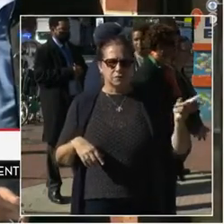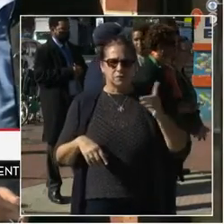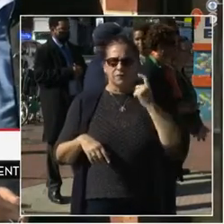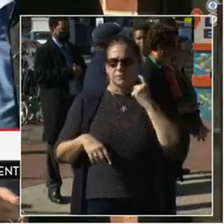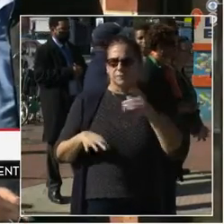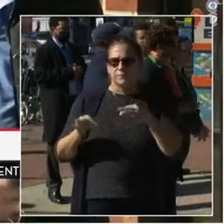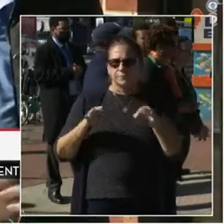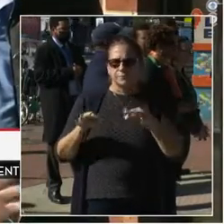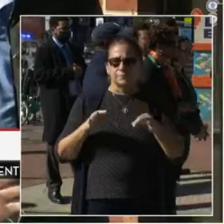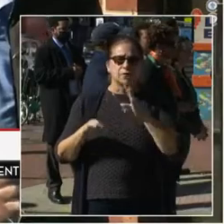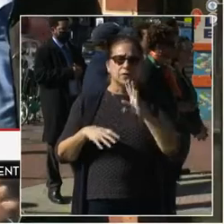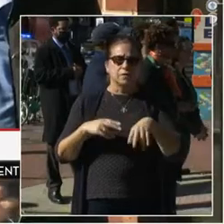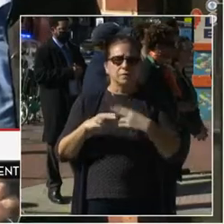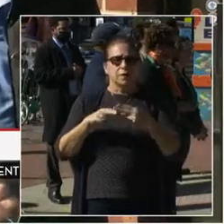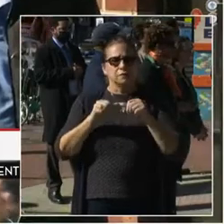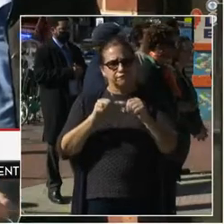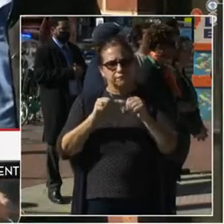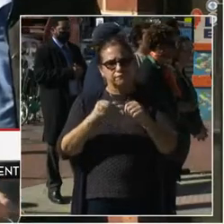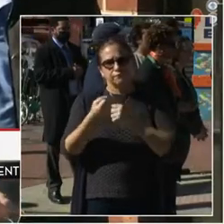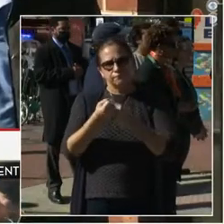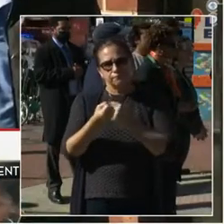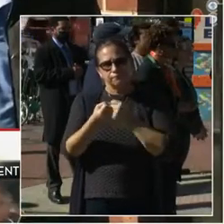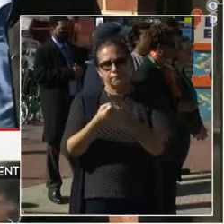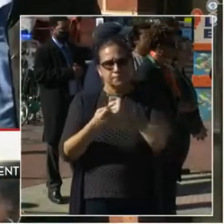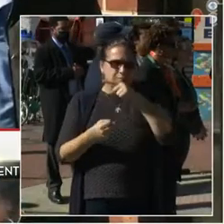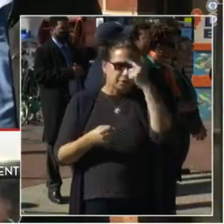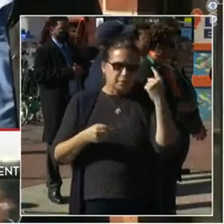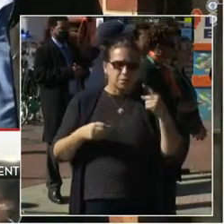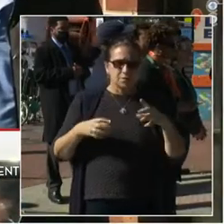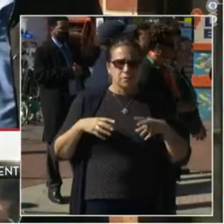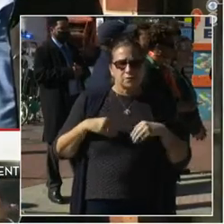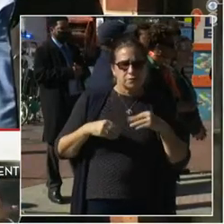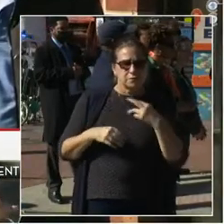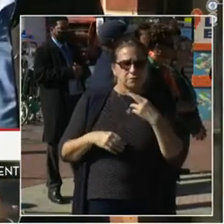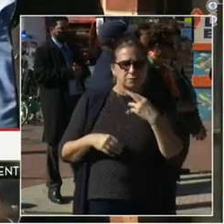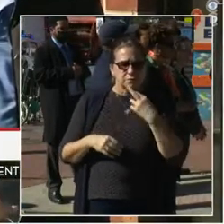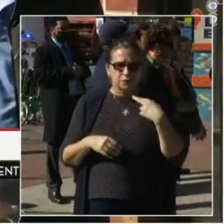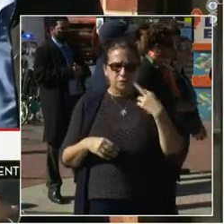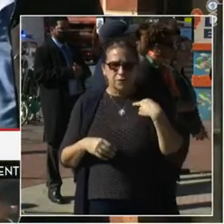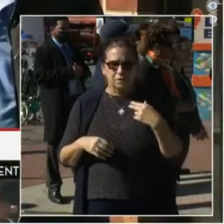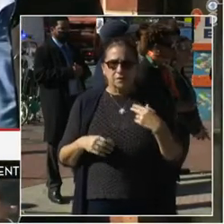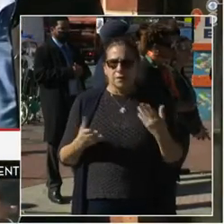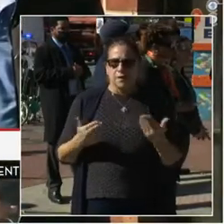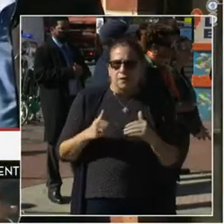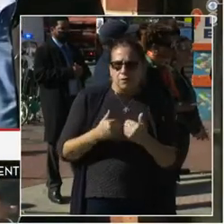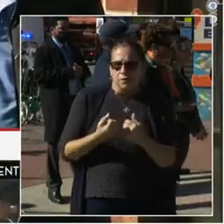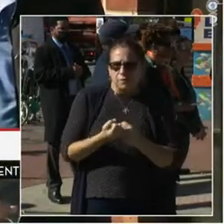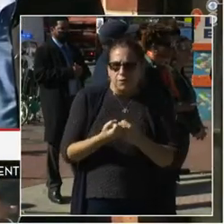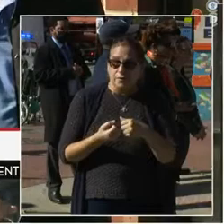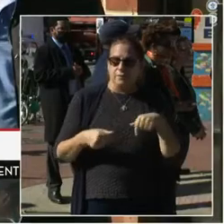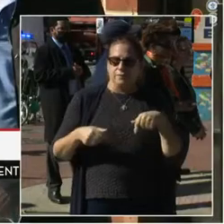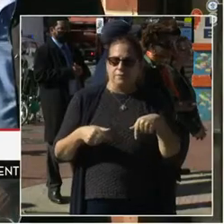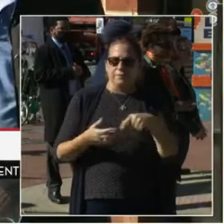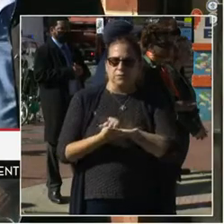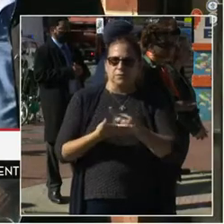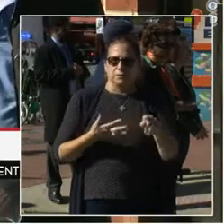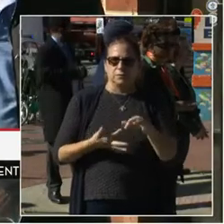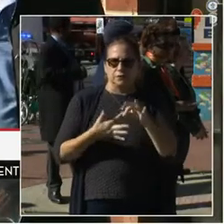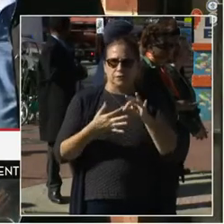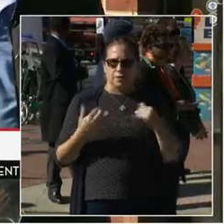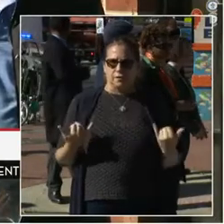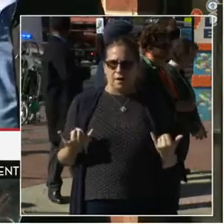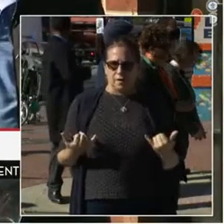this week. But what we found during the pandemic was that D.C. residents really stepped up to support small businesses. They went out and